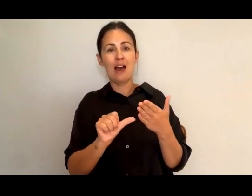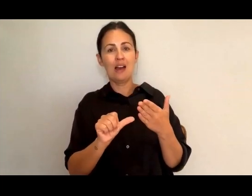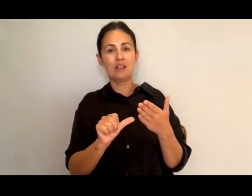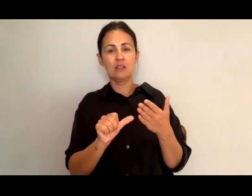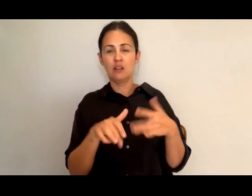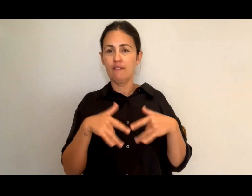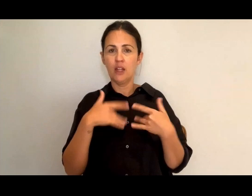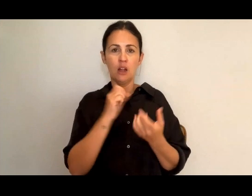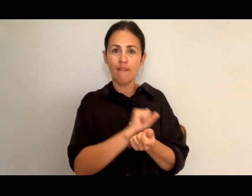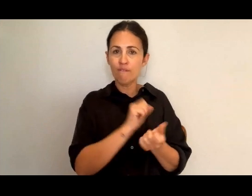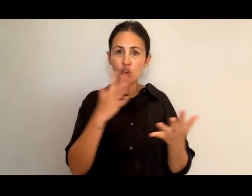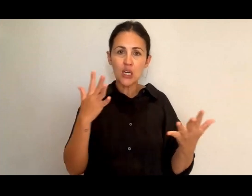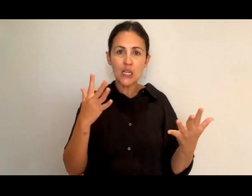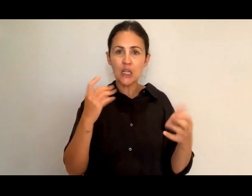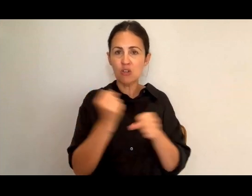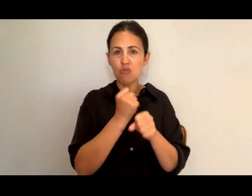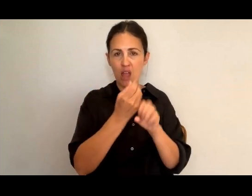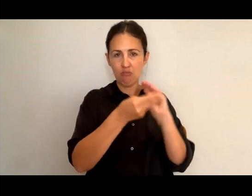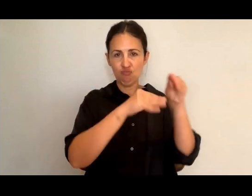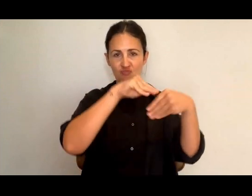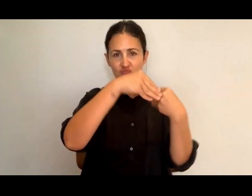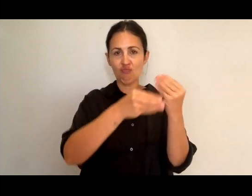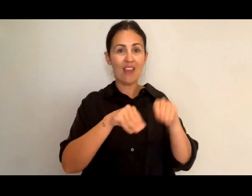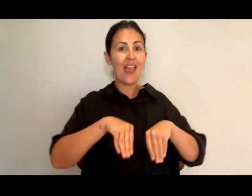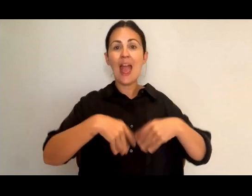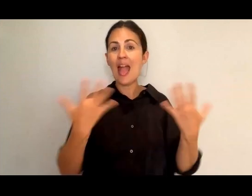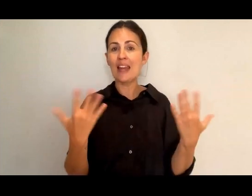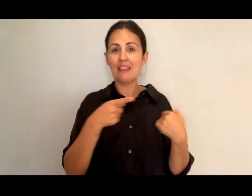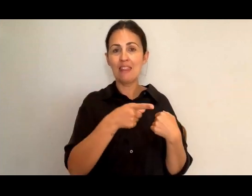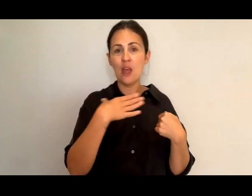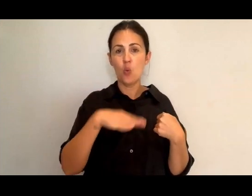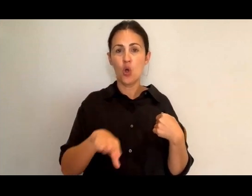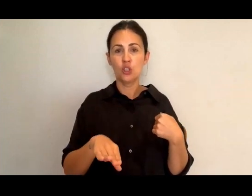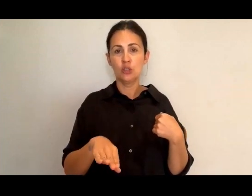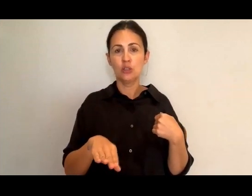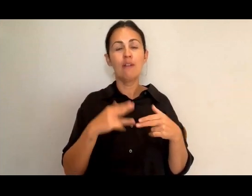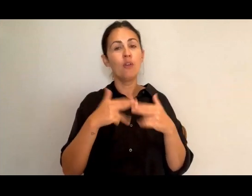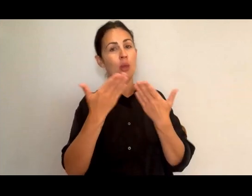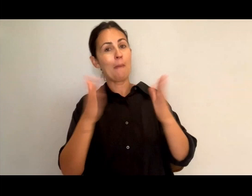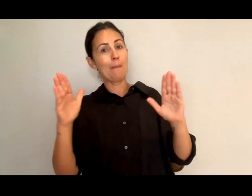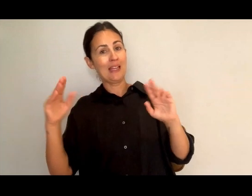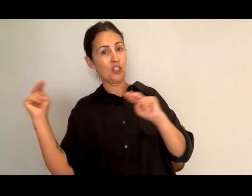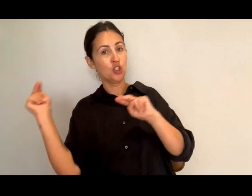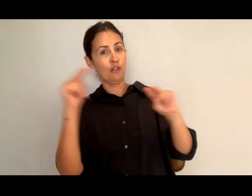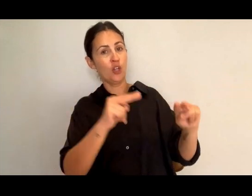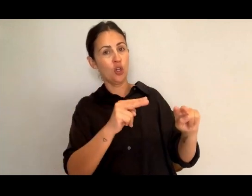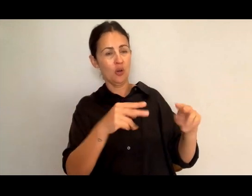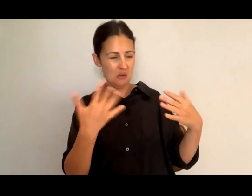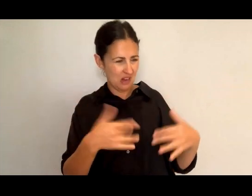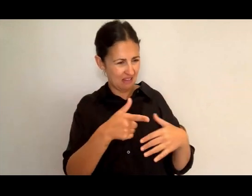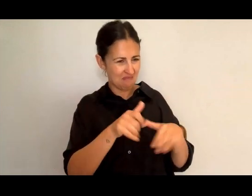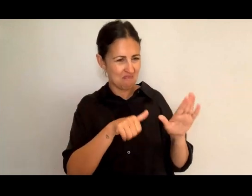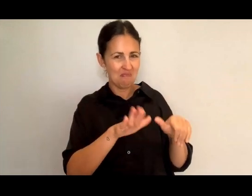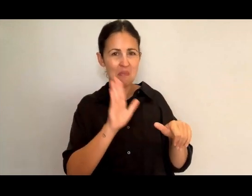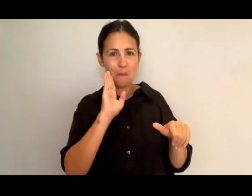create artworks that were on display for the public to view, where people looked at them and said, wow, that looks fantastic. You could see for